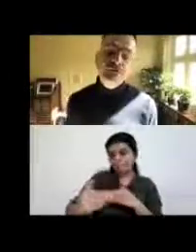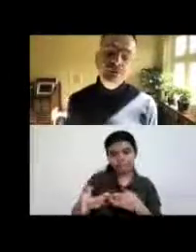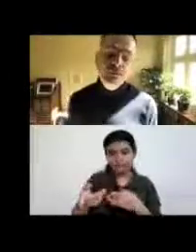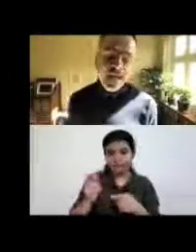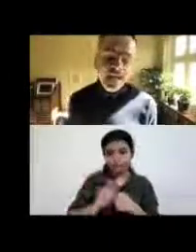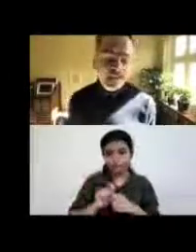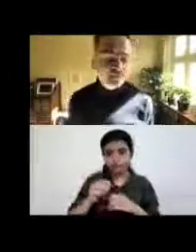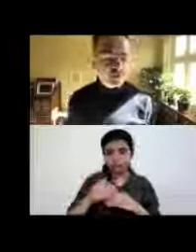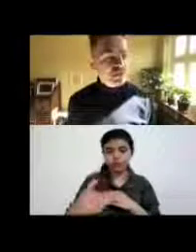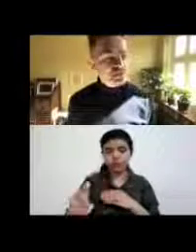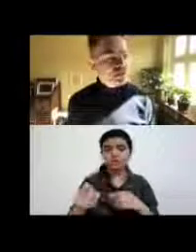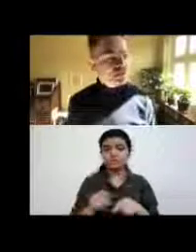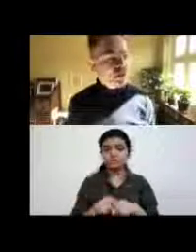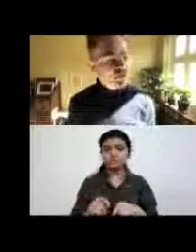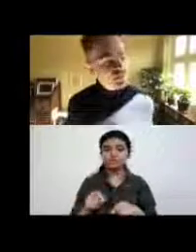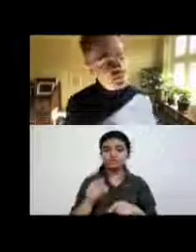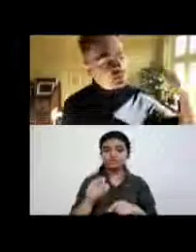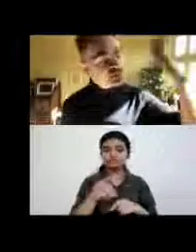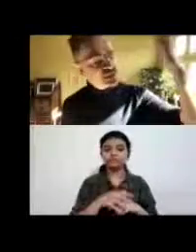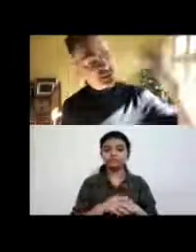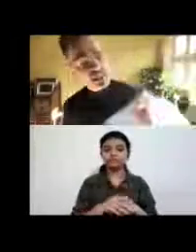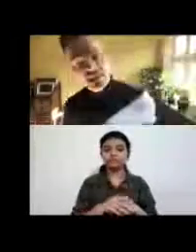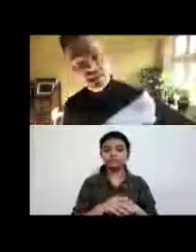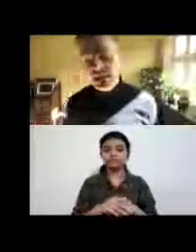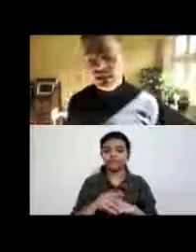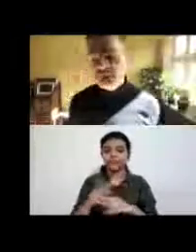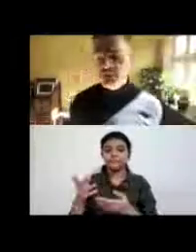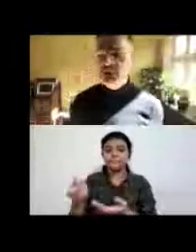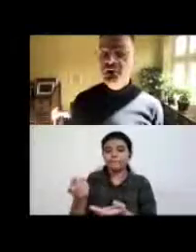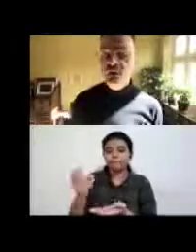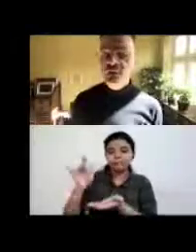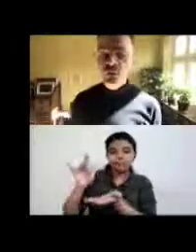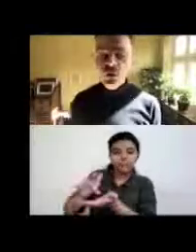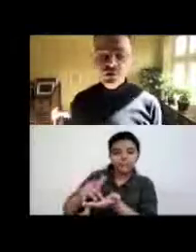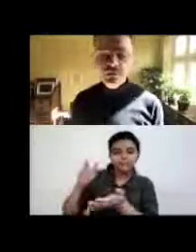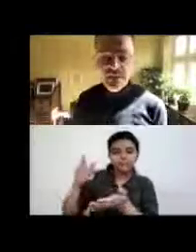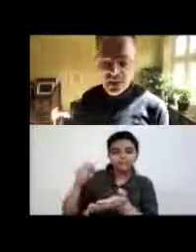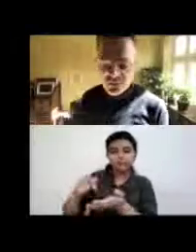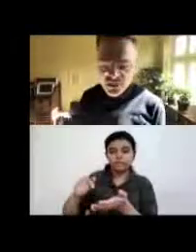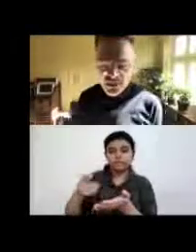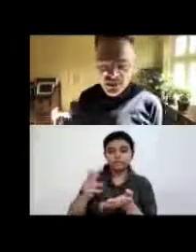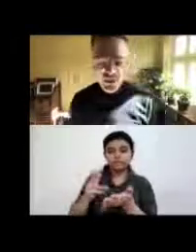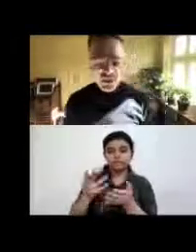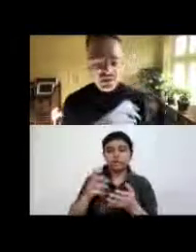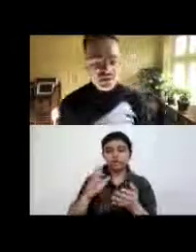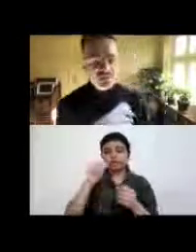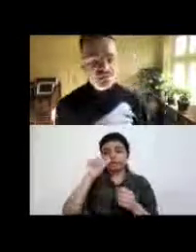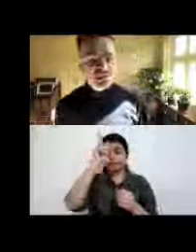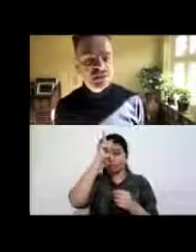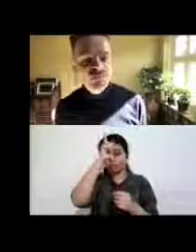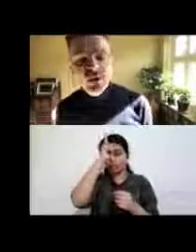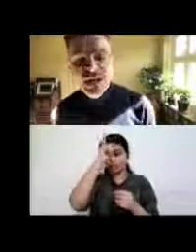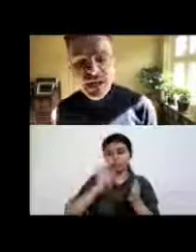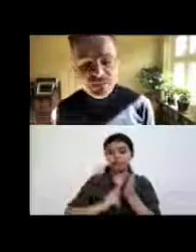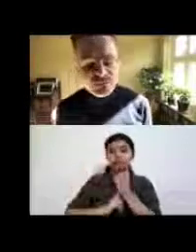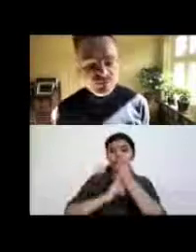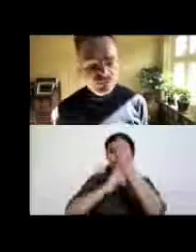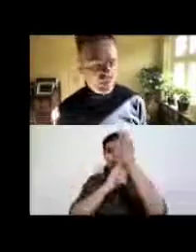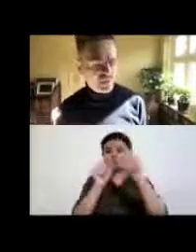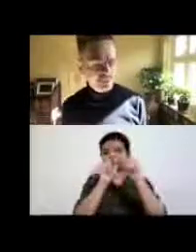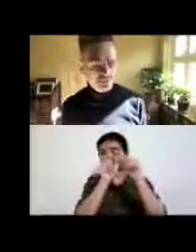the museum island Schloss Gottorf, which is again in the north of the country, close to the